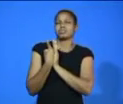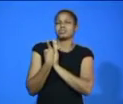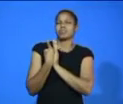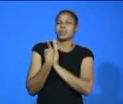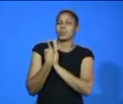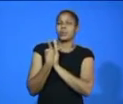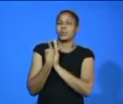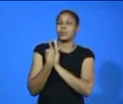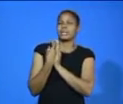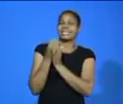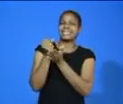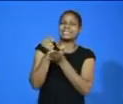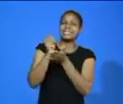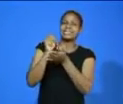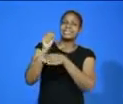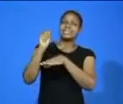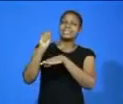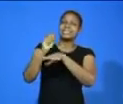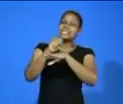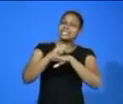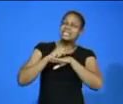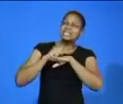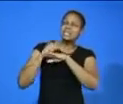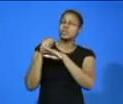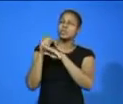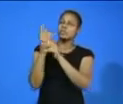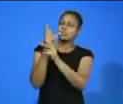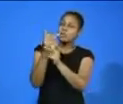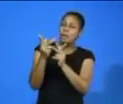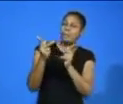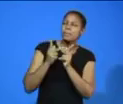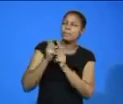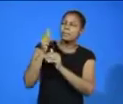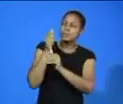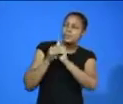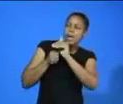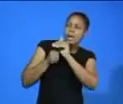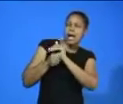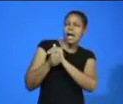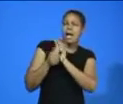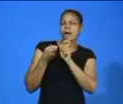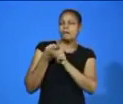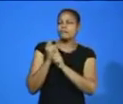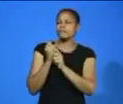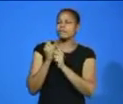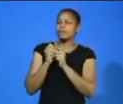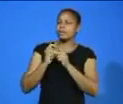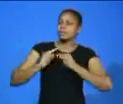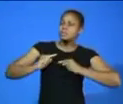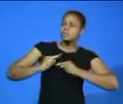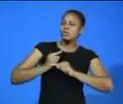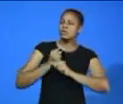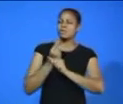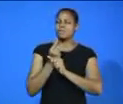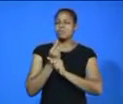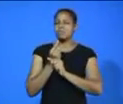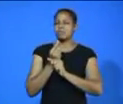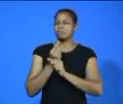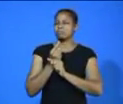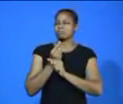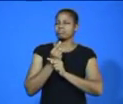sanctuary, a place to hide from savage suffering and senseless